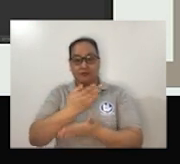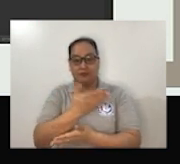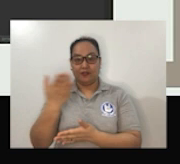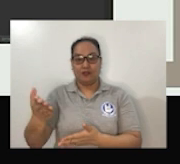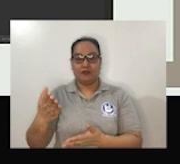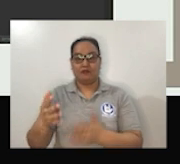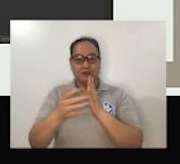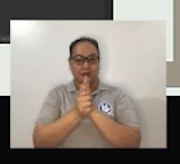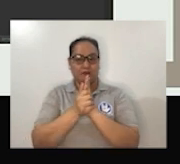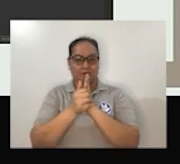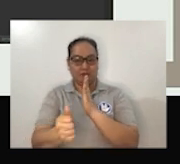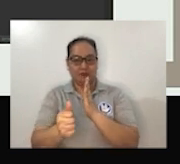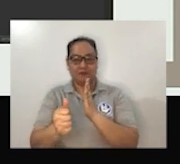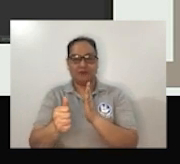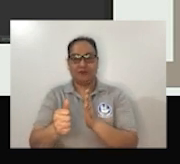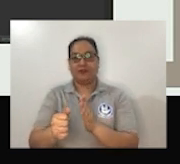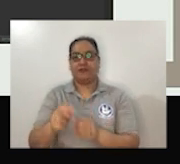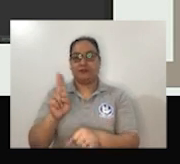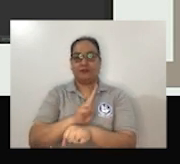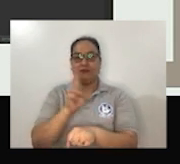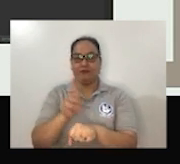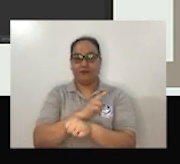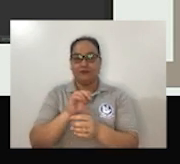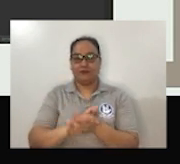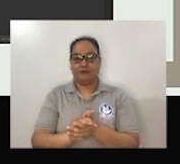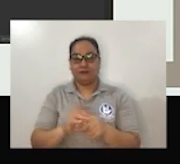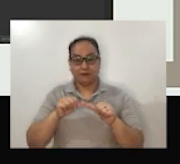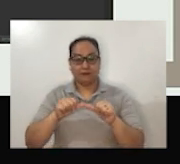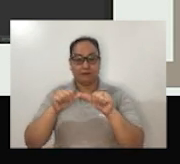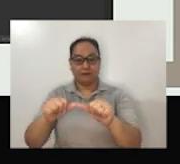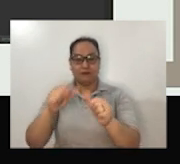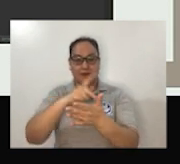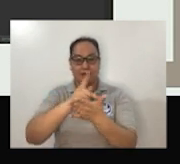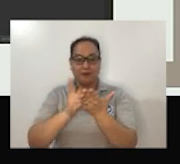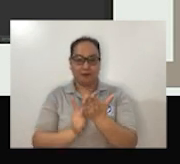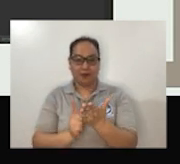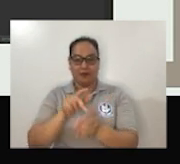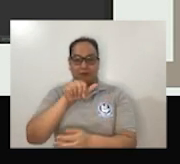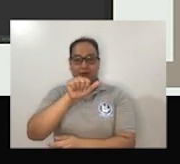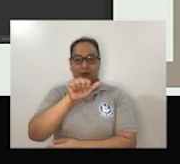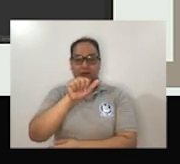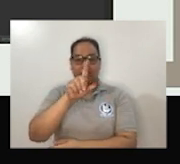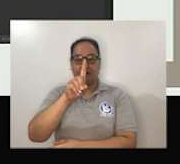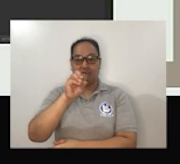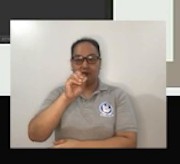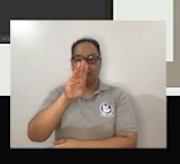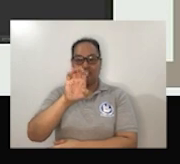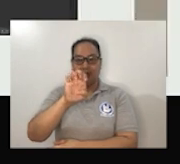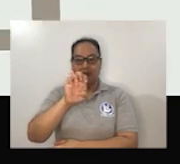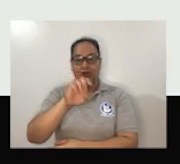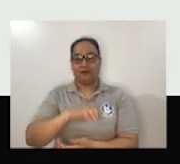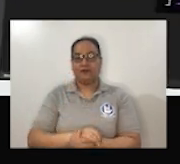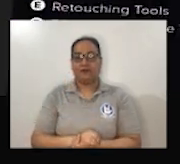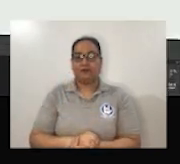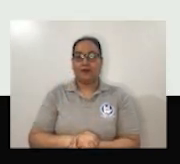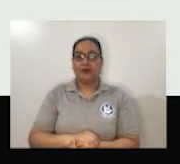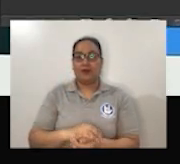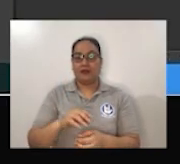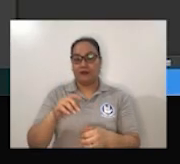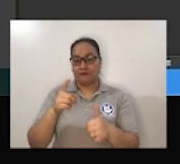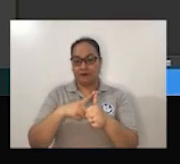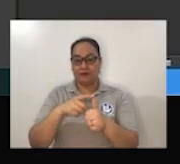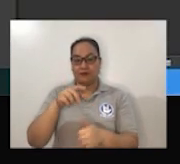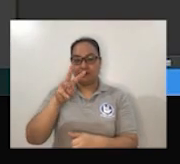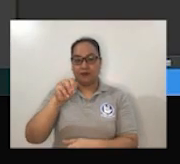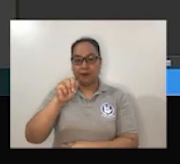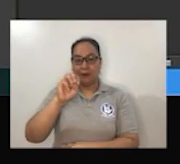maging mahusay sa paggamit nito. Moving on to the parts of Adobe Photoshop. The menu bar. This